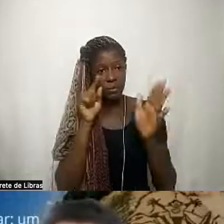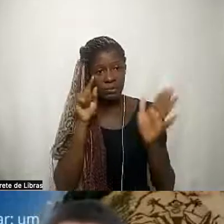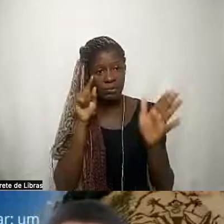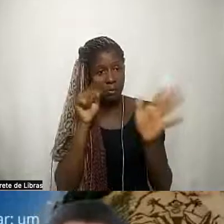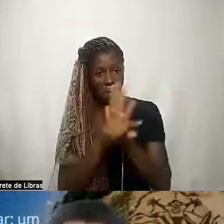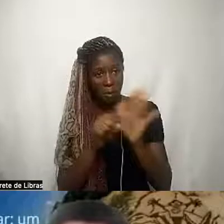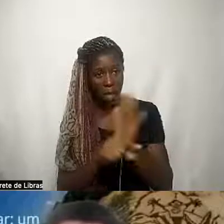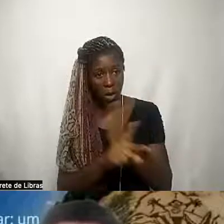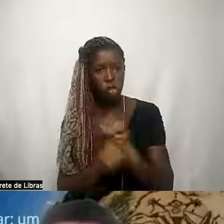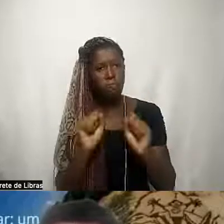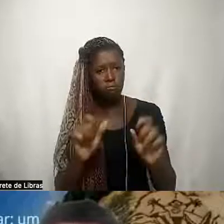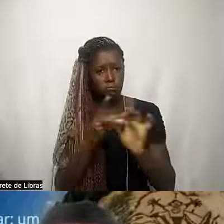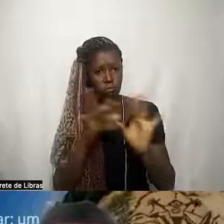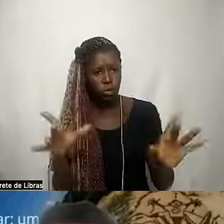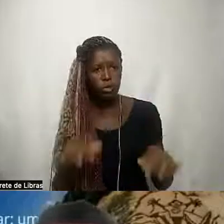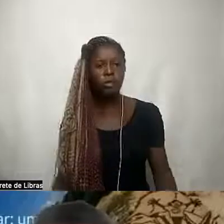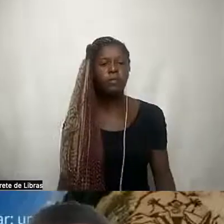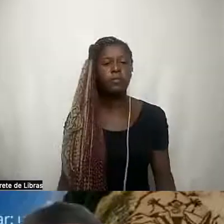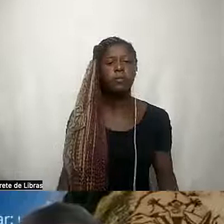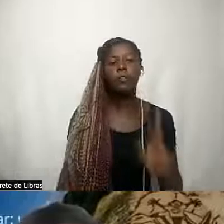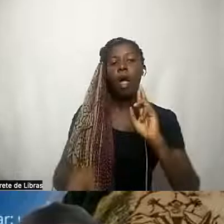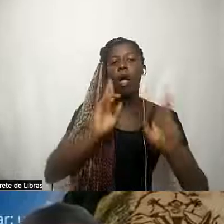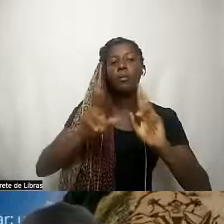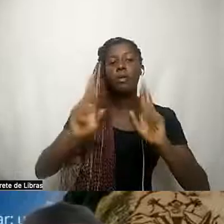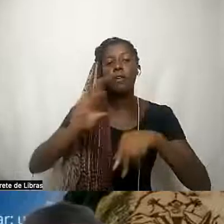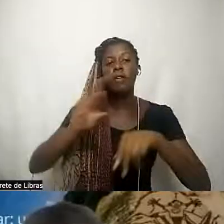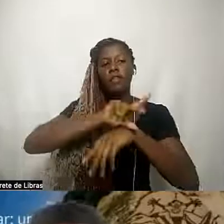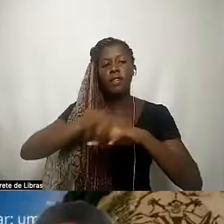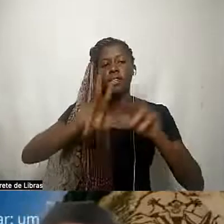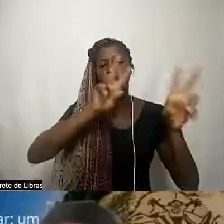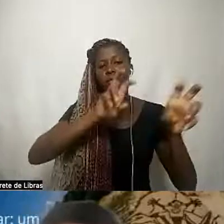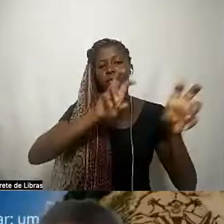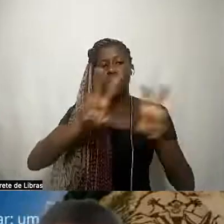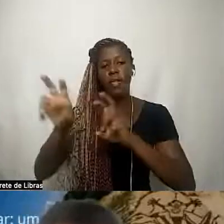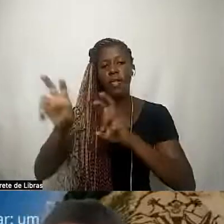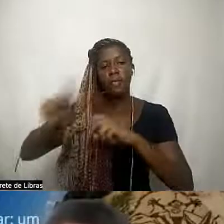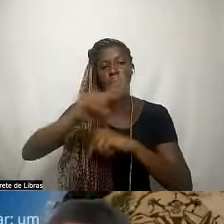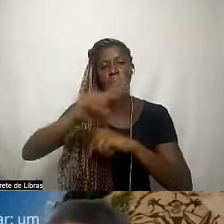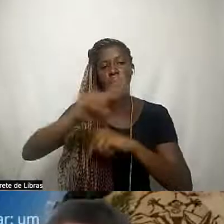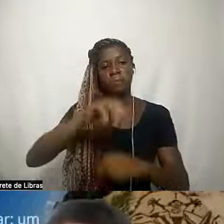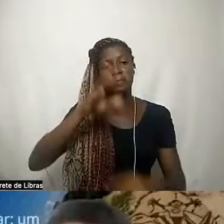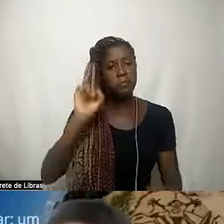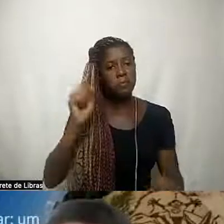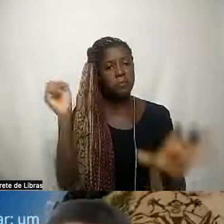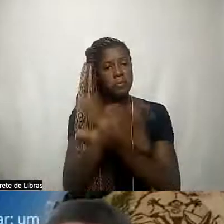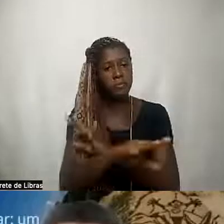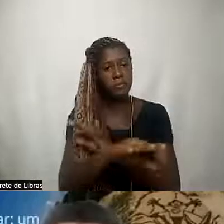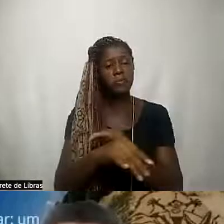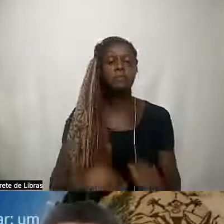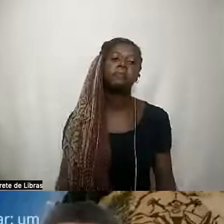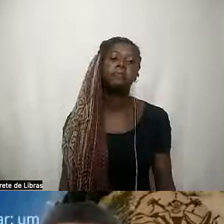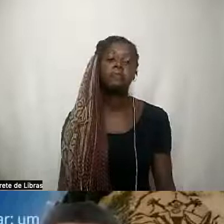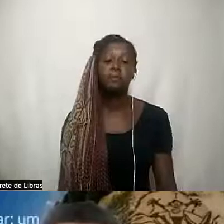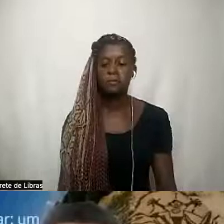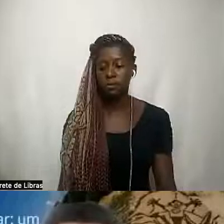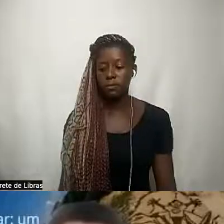So for those that haven't still asked their questions, please do in our